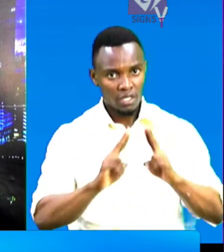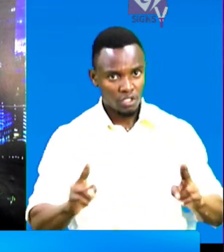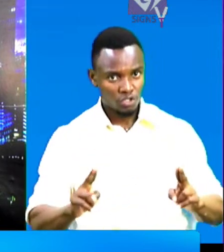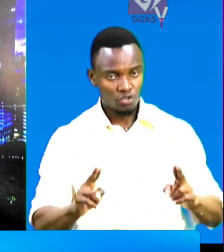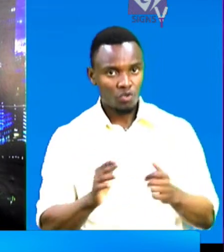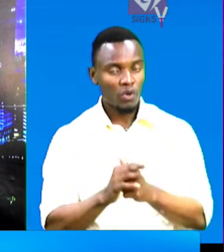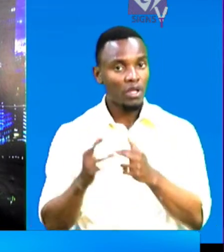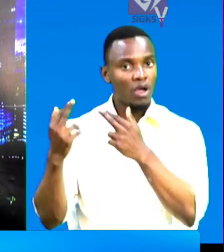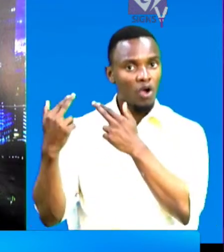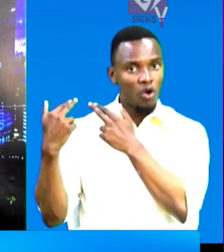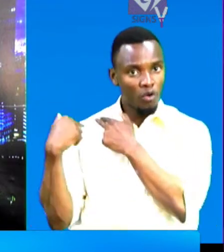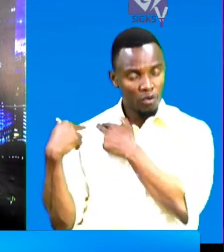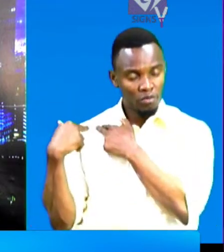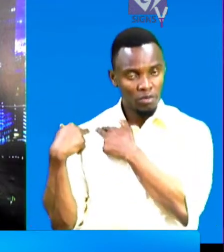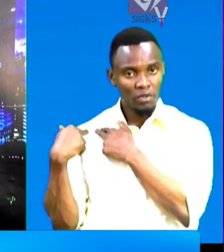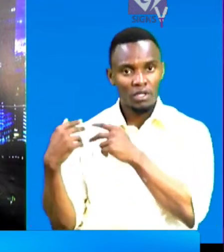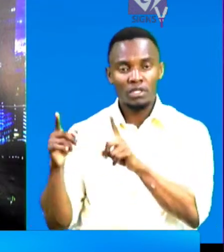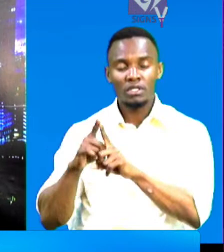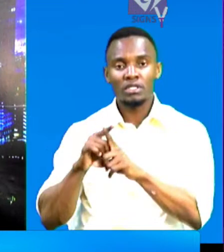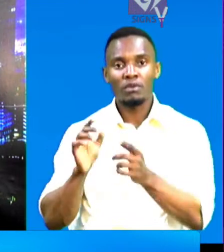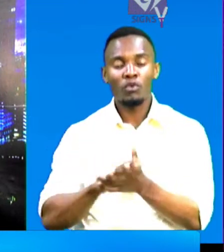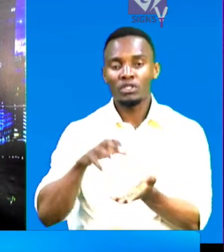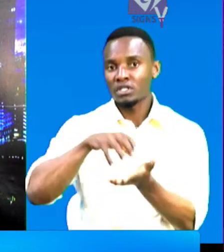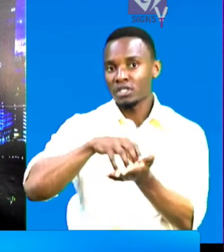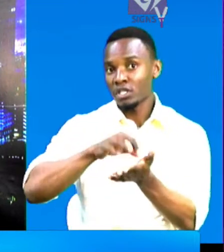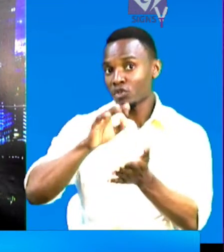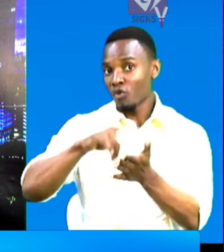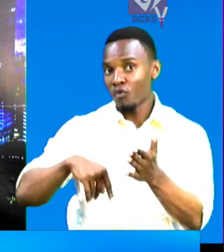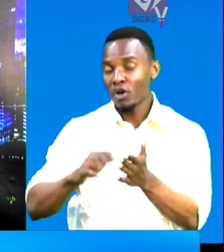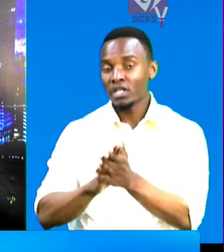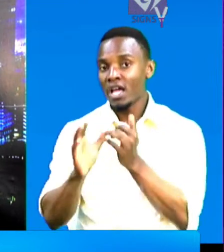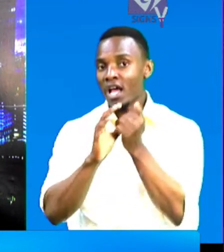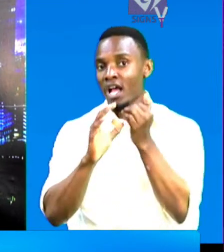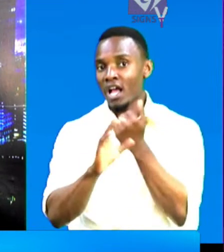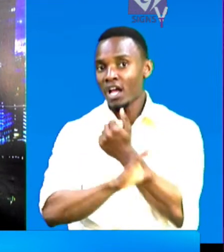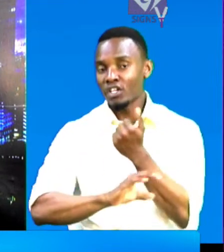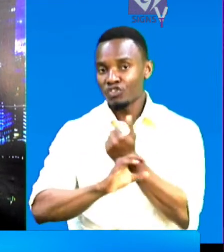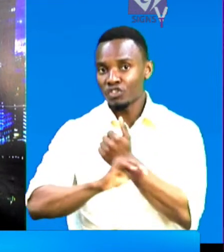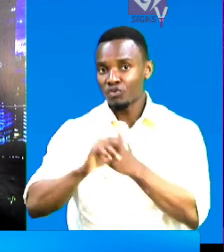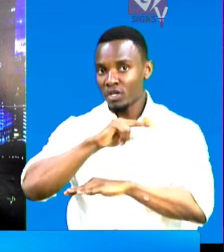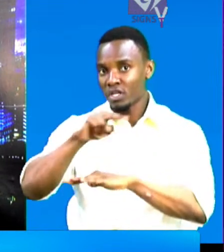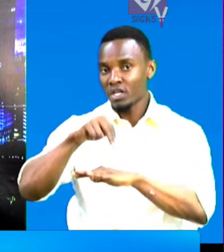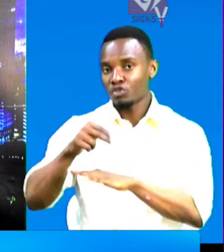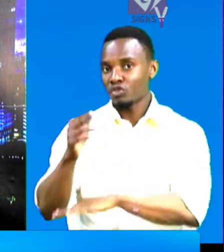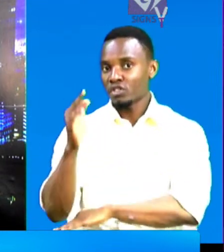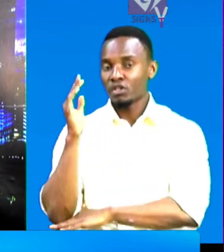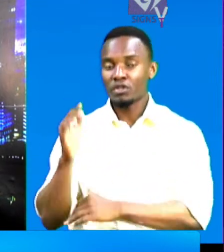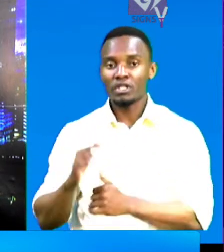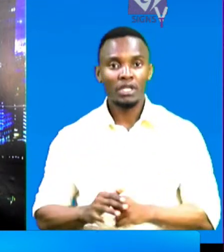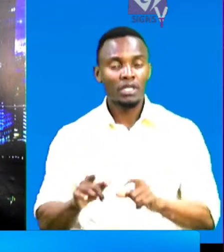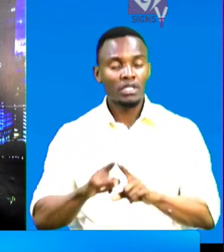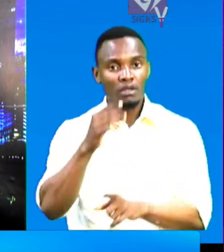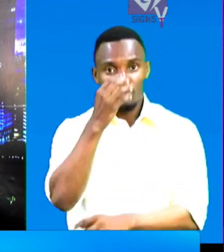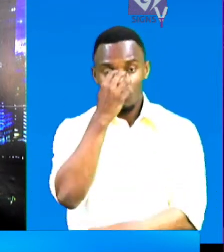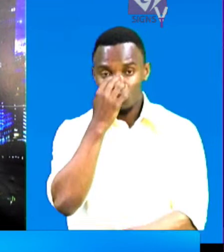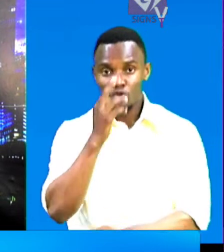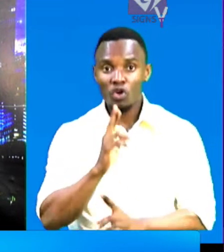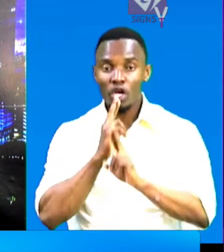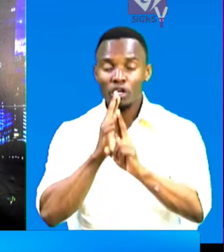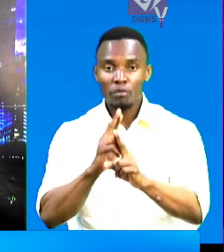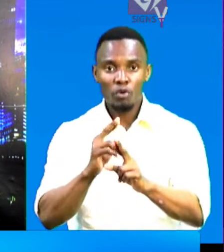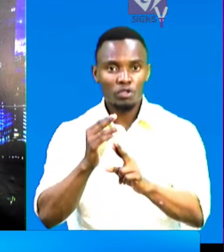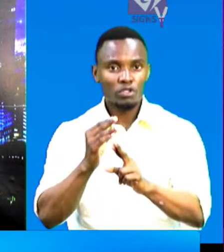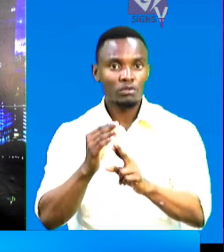of the country's national security. President Ruto provided a report of what he believes are